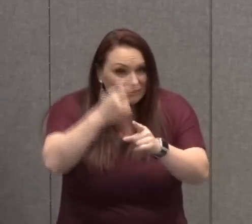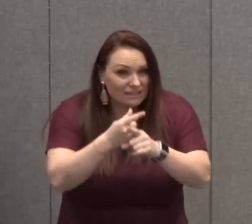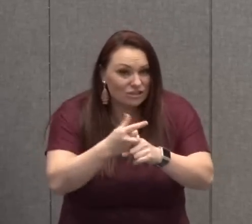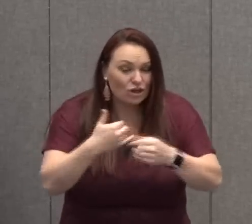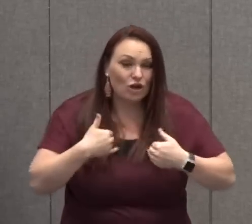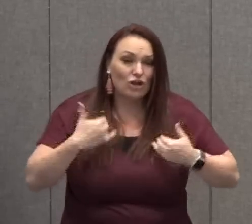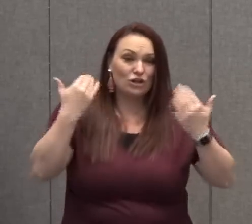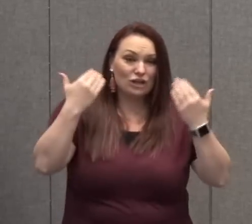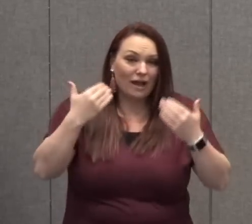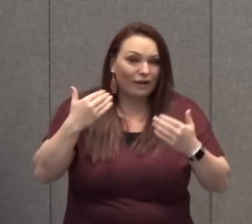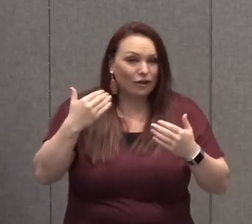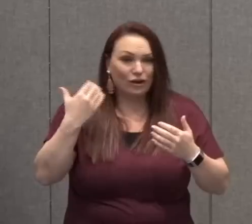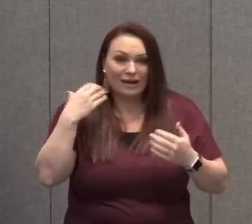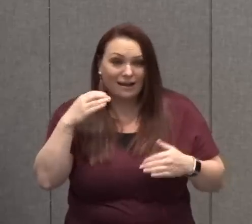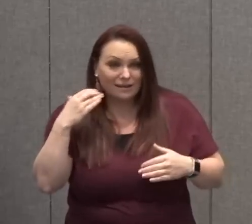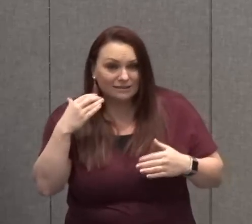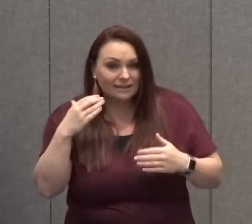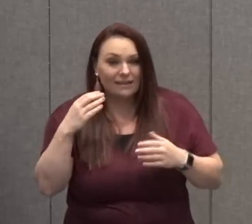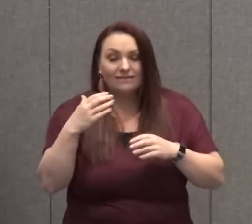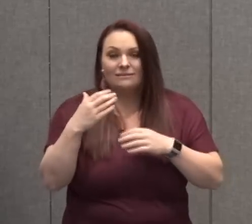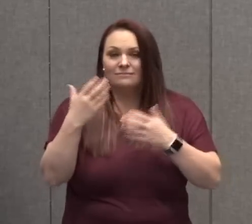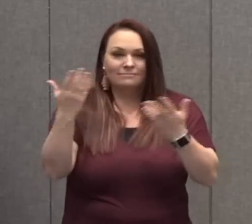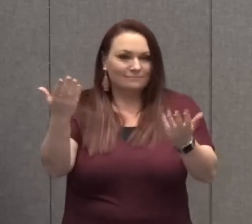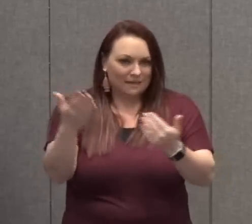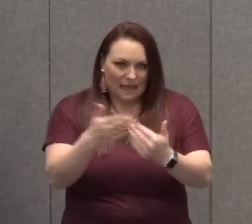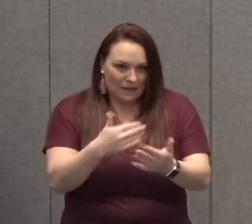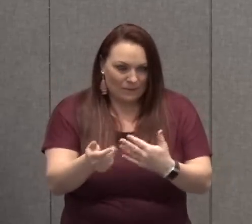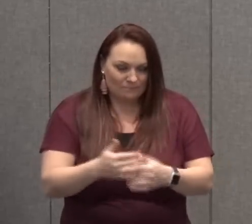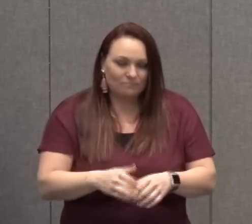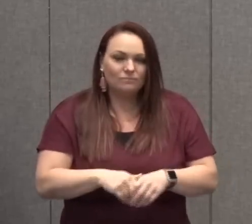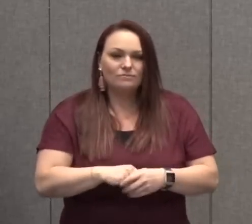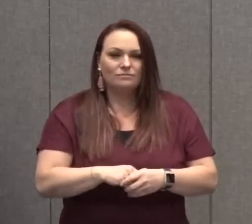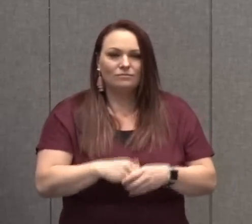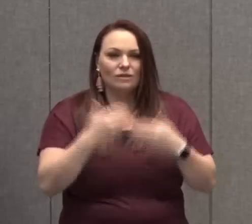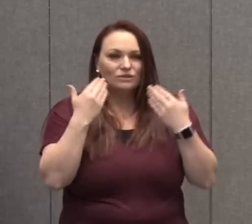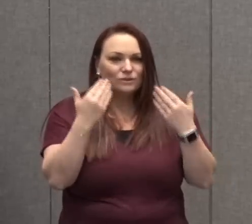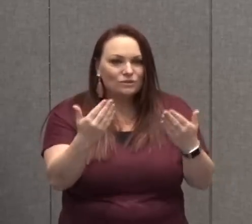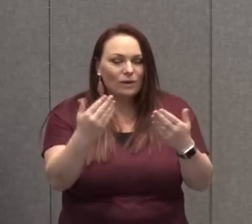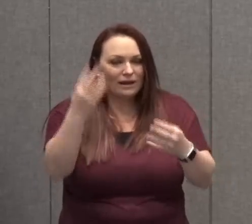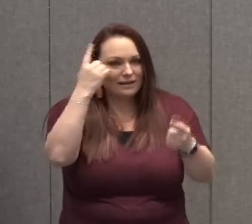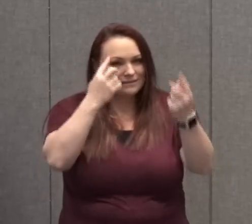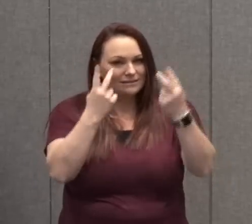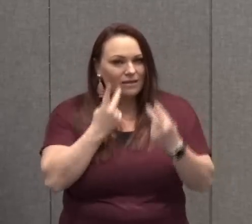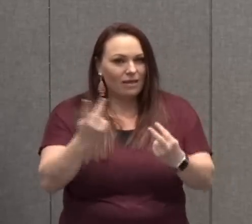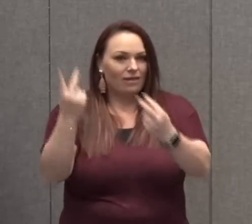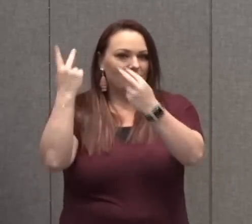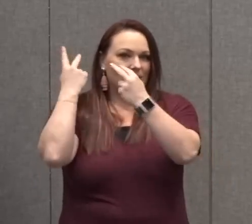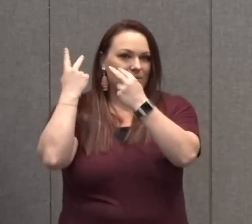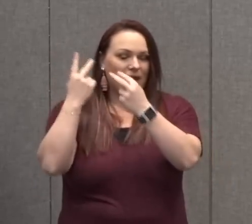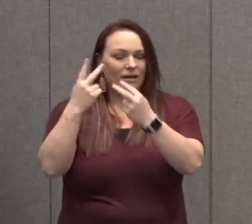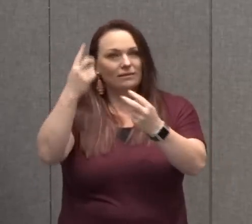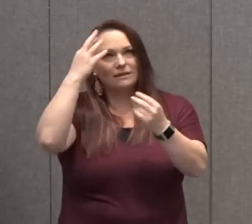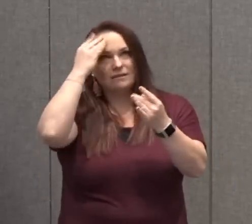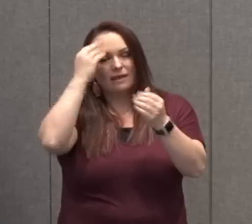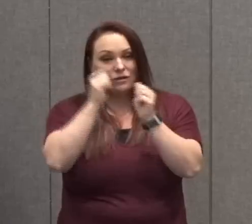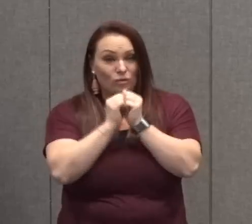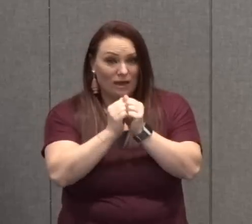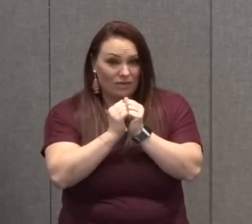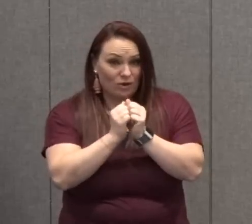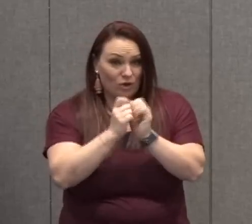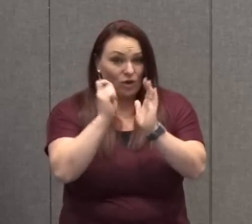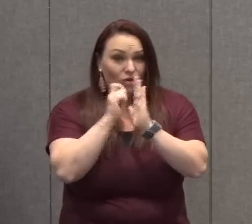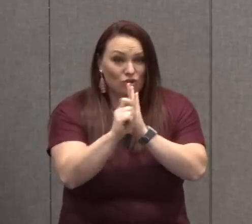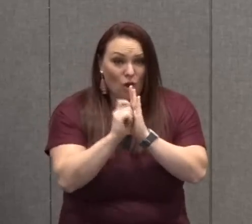a younger cousin, somebody. Anybody, yeah. So let's think back, let's think together. Our notes or any of our